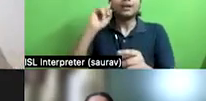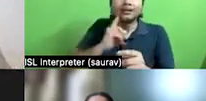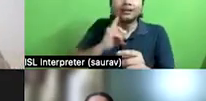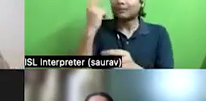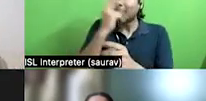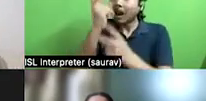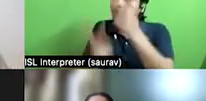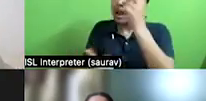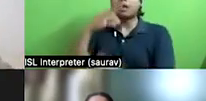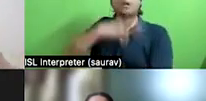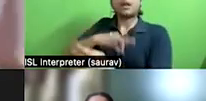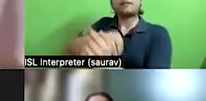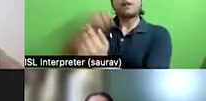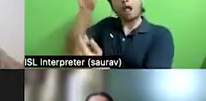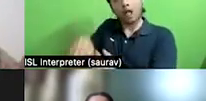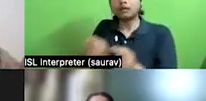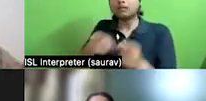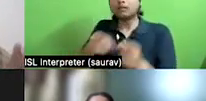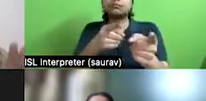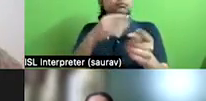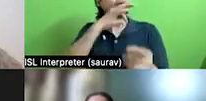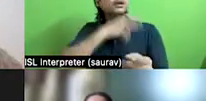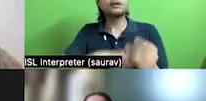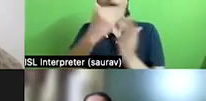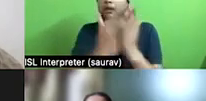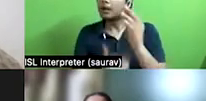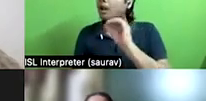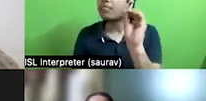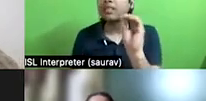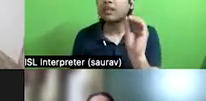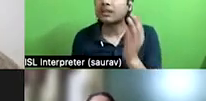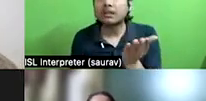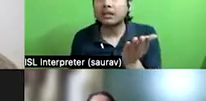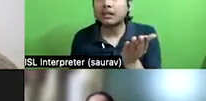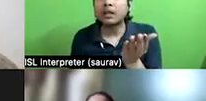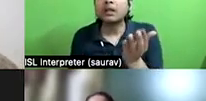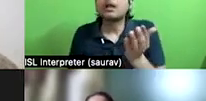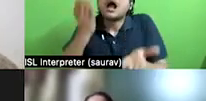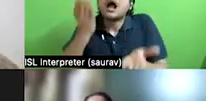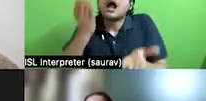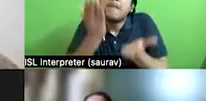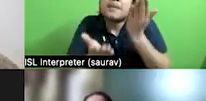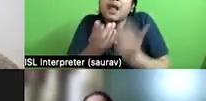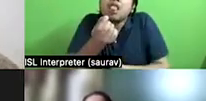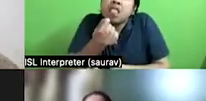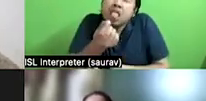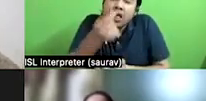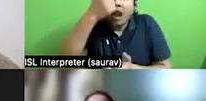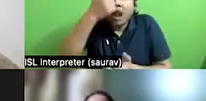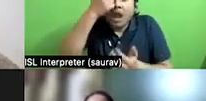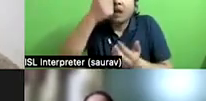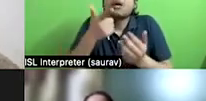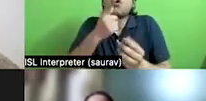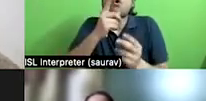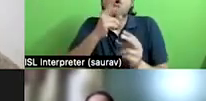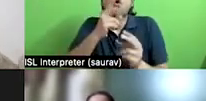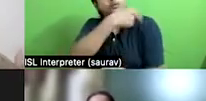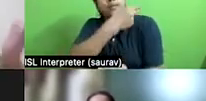And if finally they somehow make it to that hospital, I was just talking to my colleague,